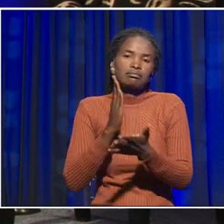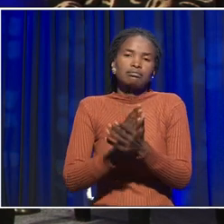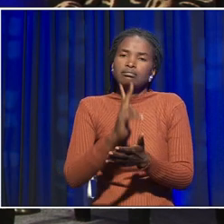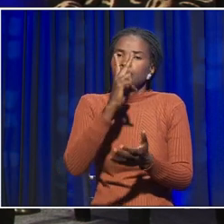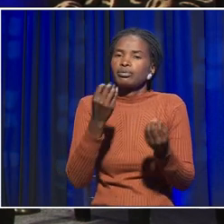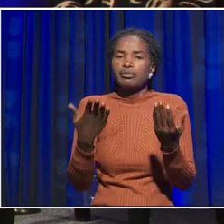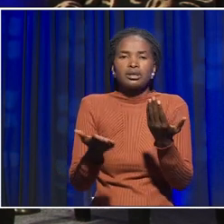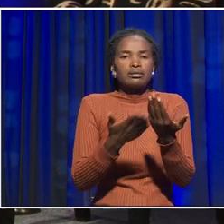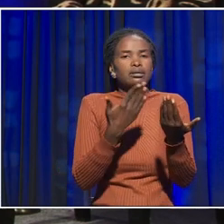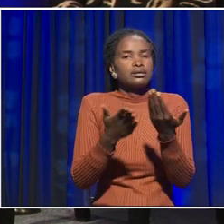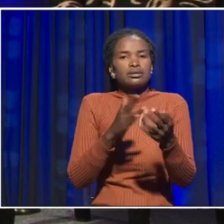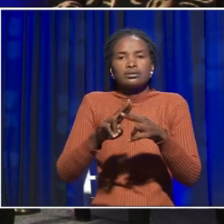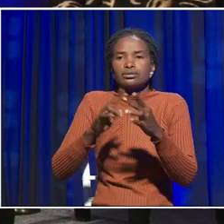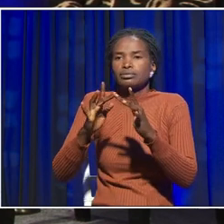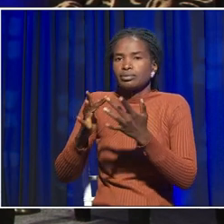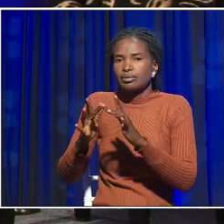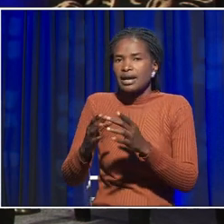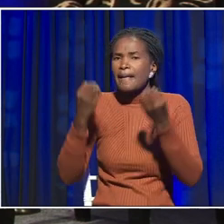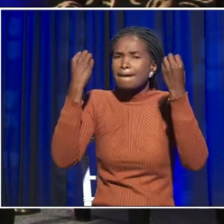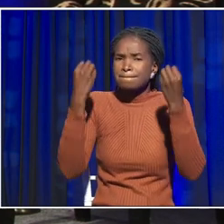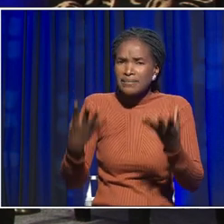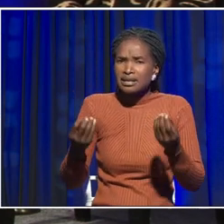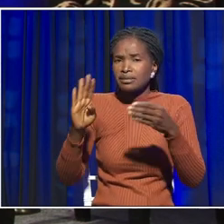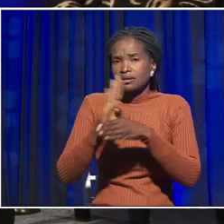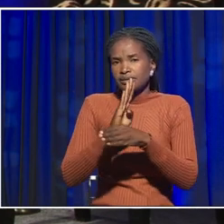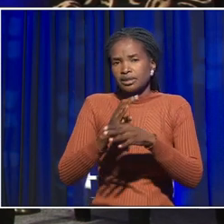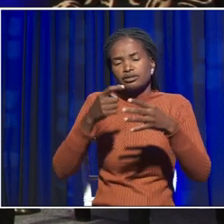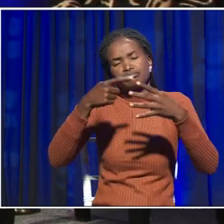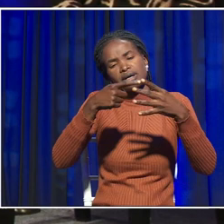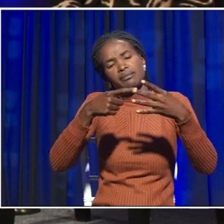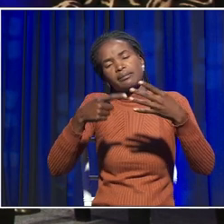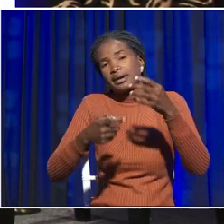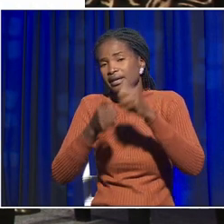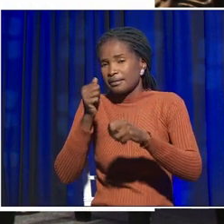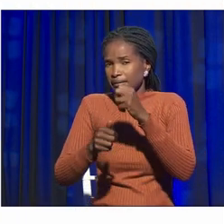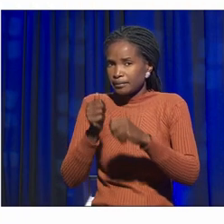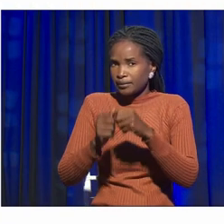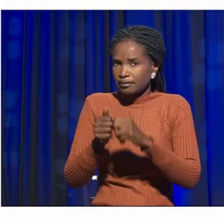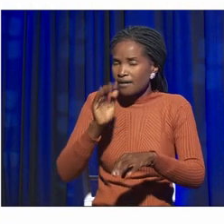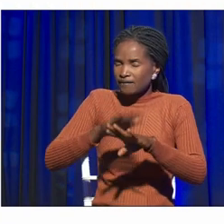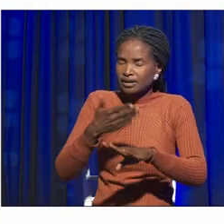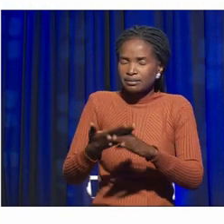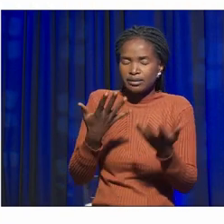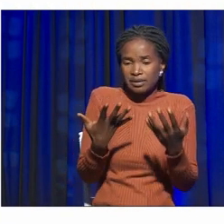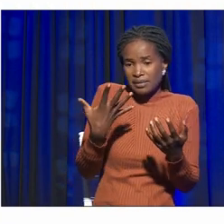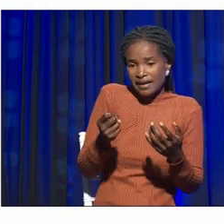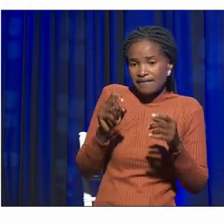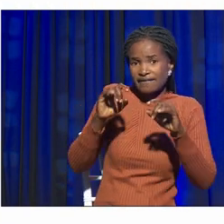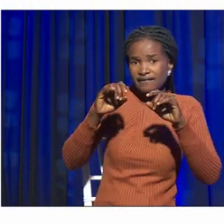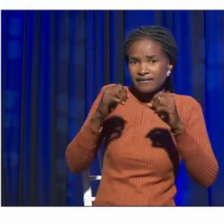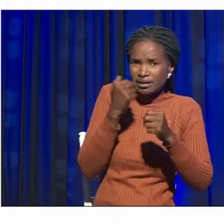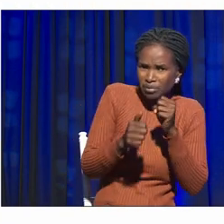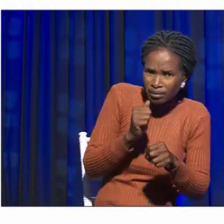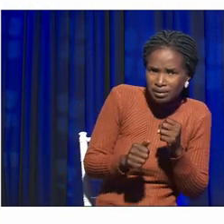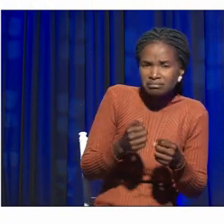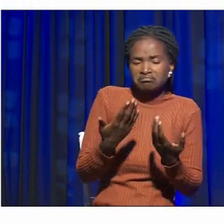But there will be, for many businesses, a number of issues here. And, you know, if there's an issue you have at the moment as a